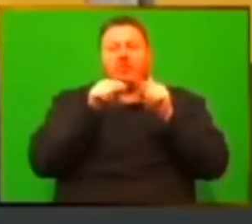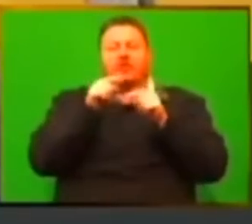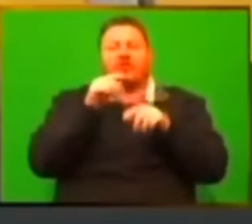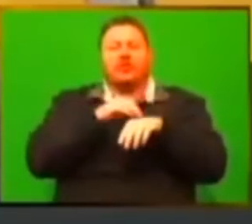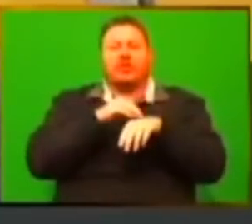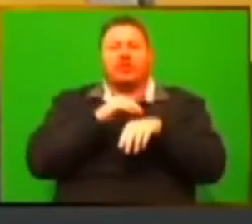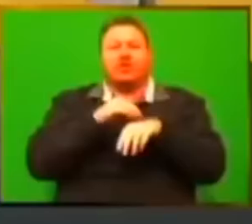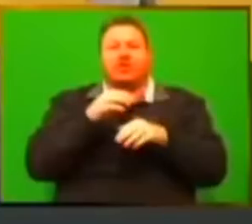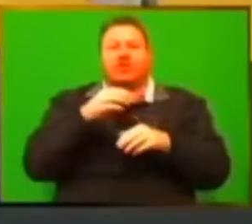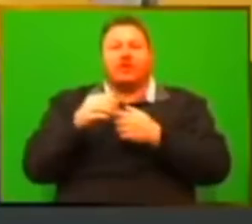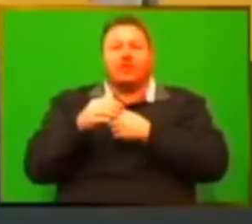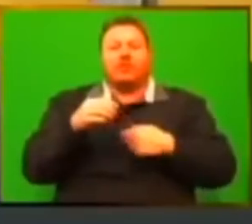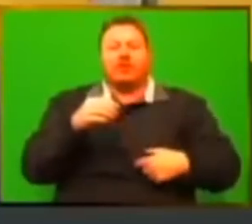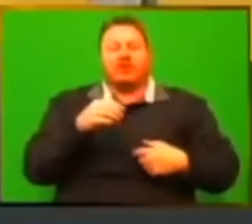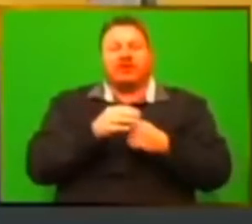accordingly,